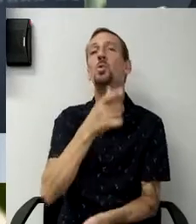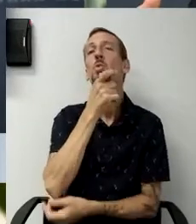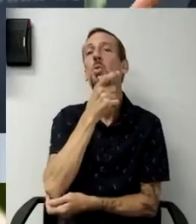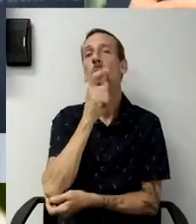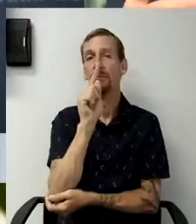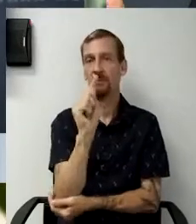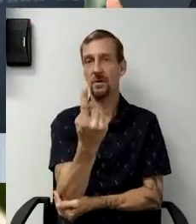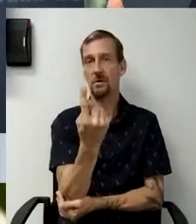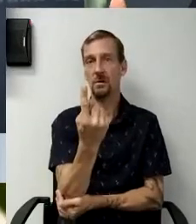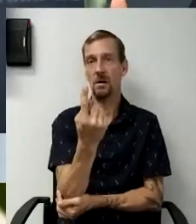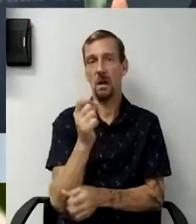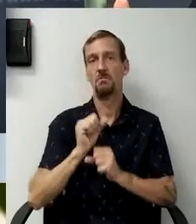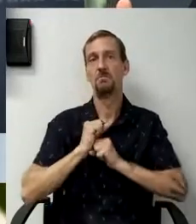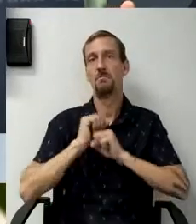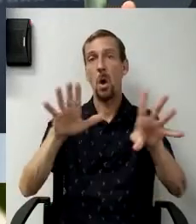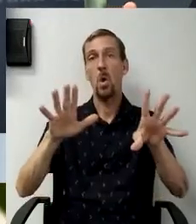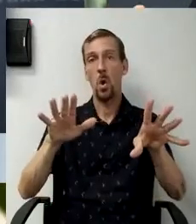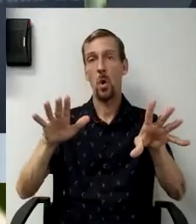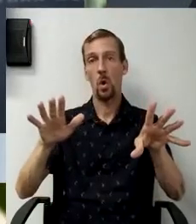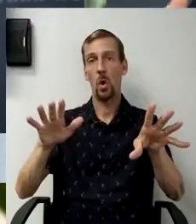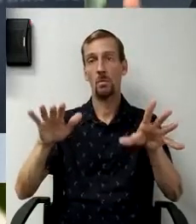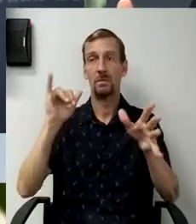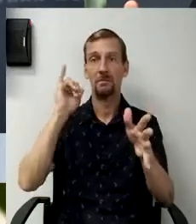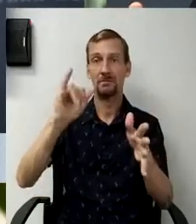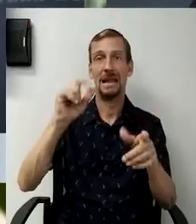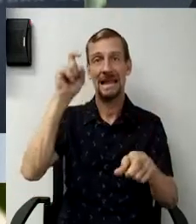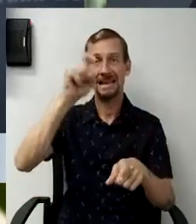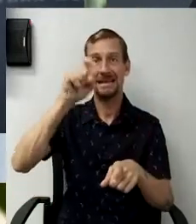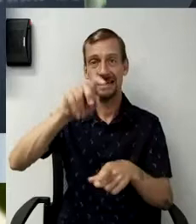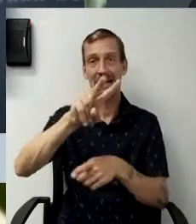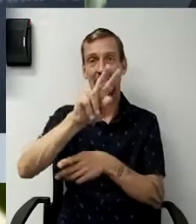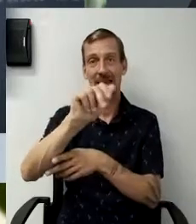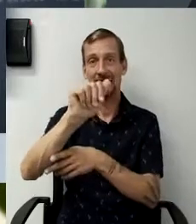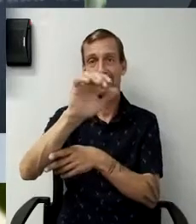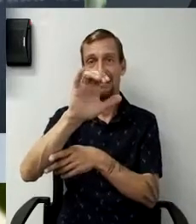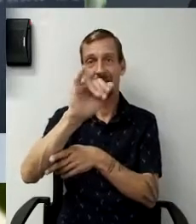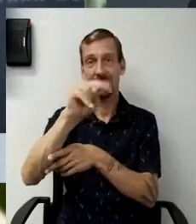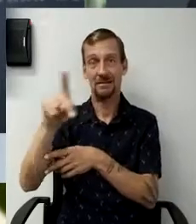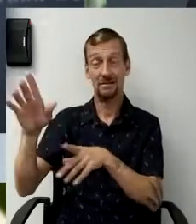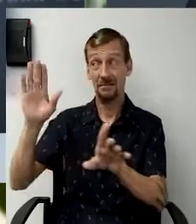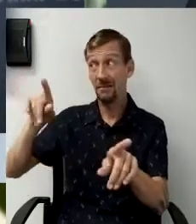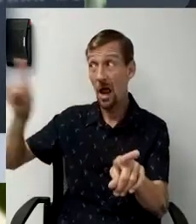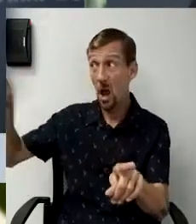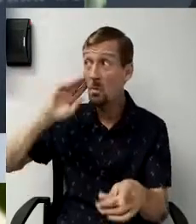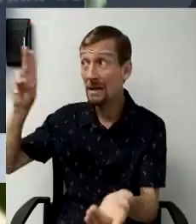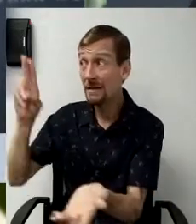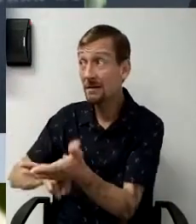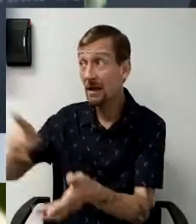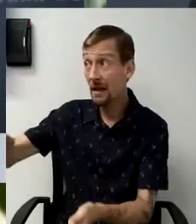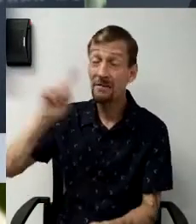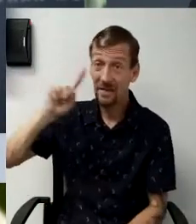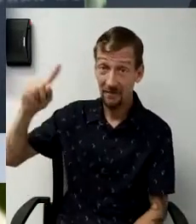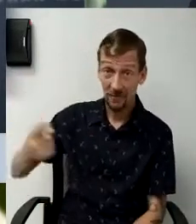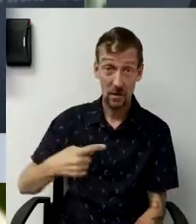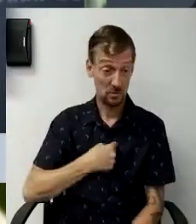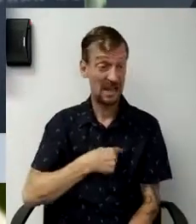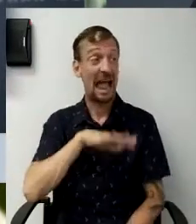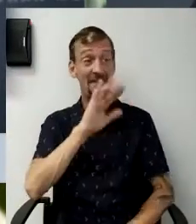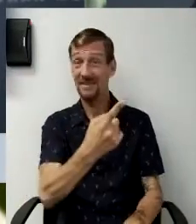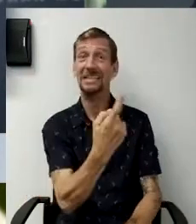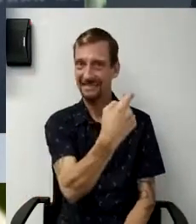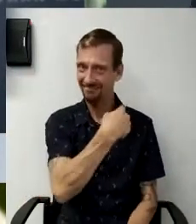first segments of the population that would be vaccinated. Would it be? Would you sign up for that to be the first? Yeah, I've been asked